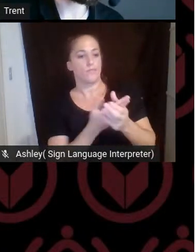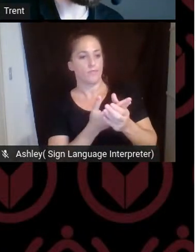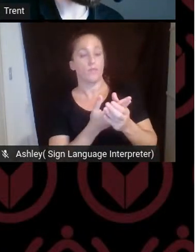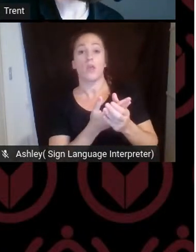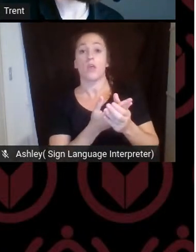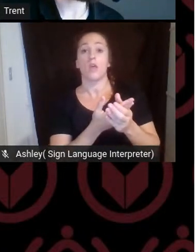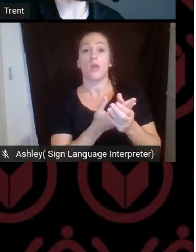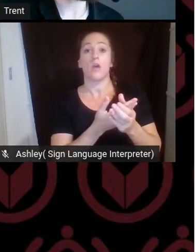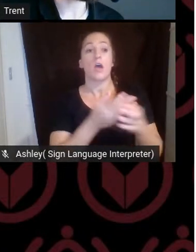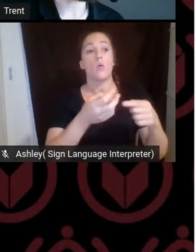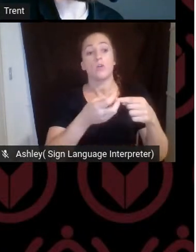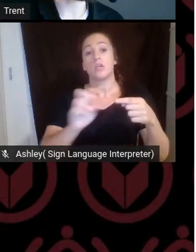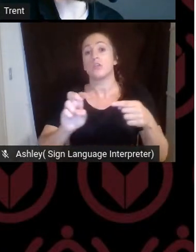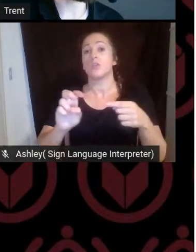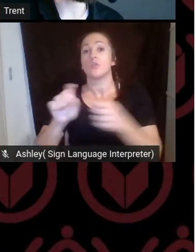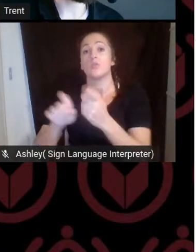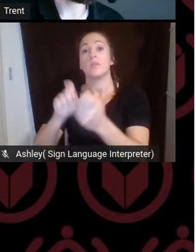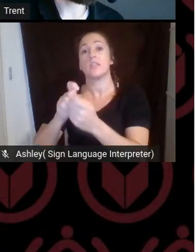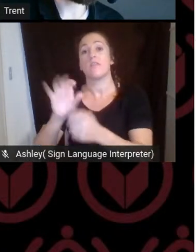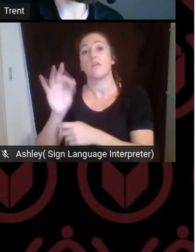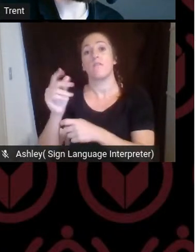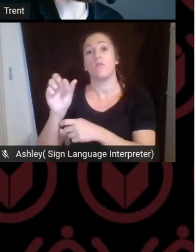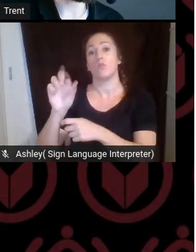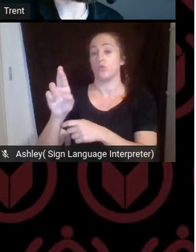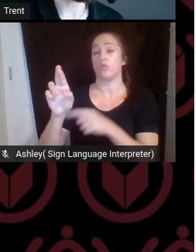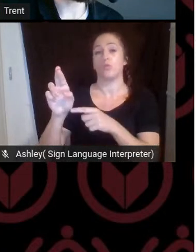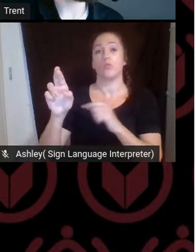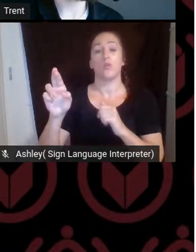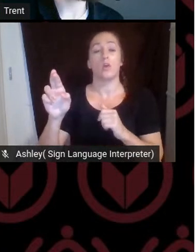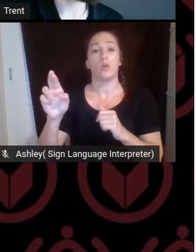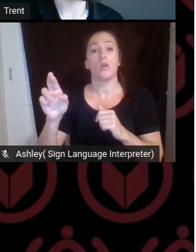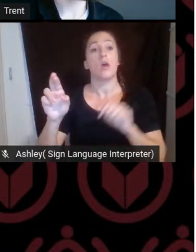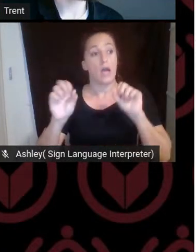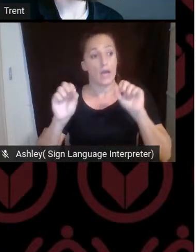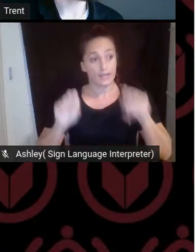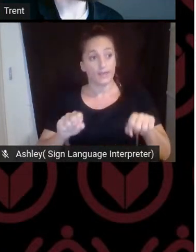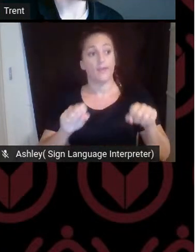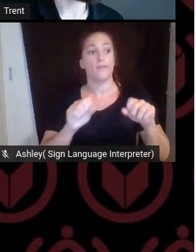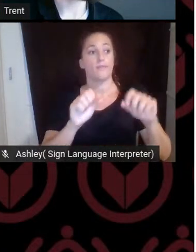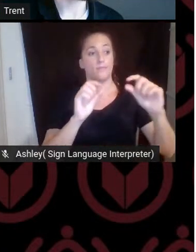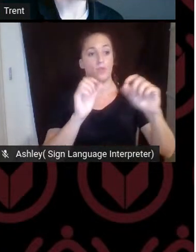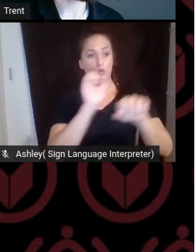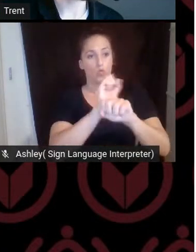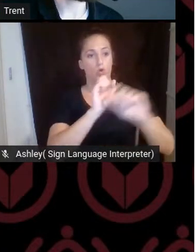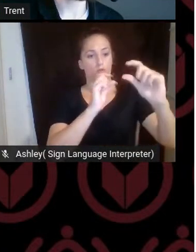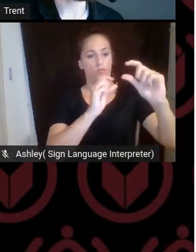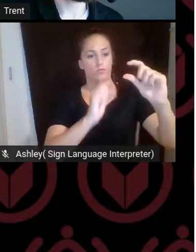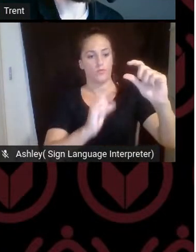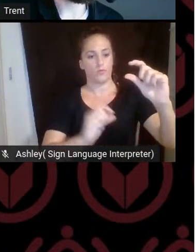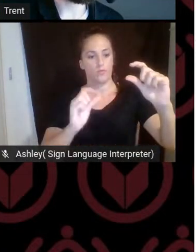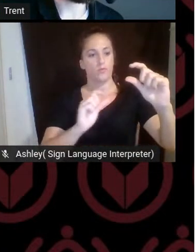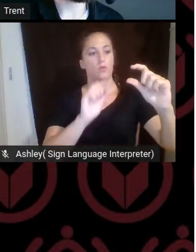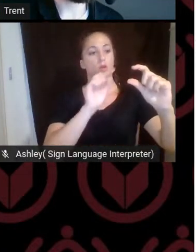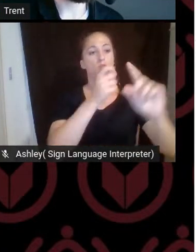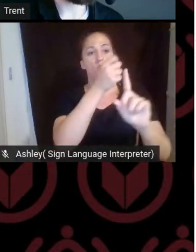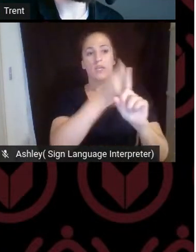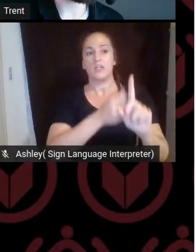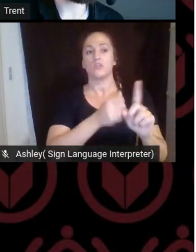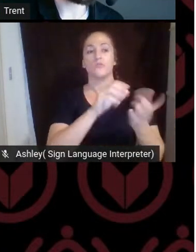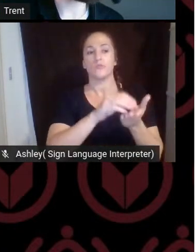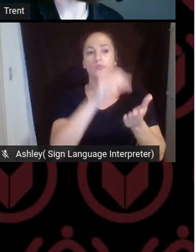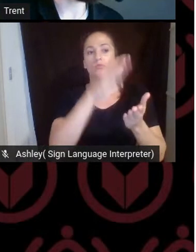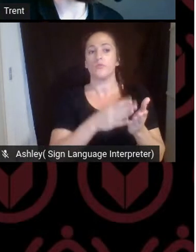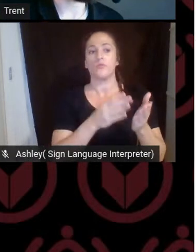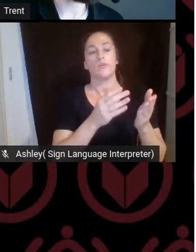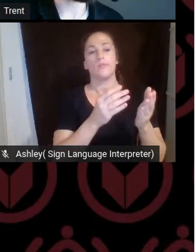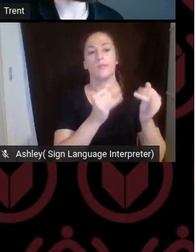my folders. I've got folders here that I've set up, and I can just click and drag and move that into that folder. And after